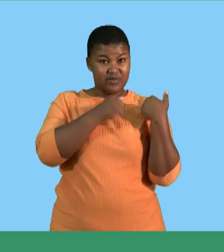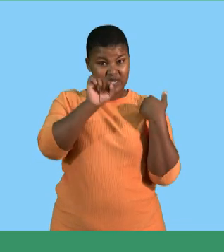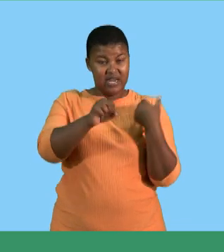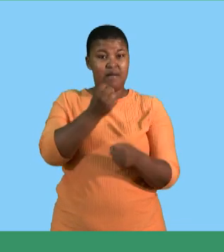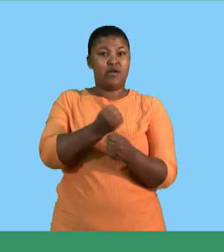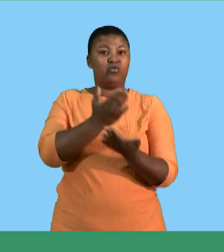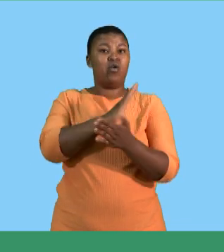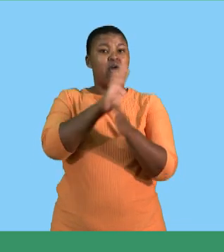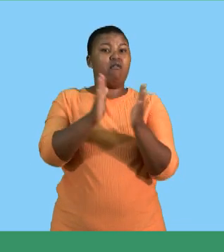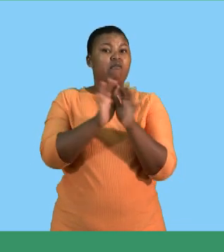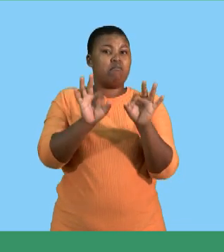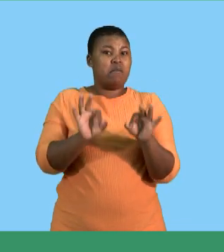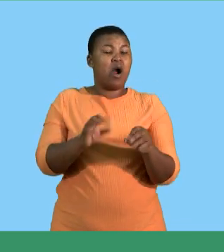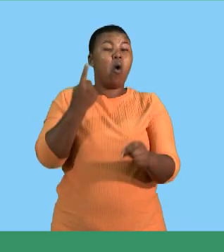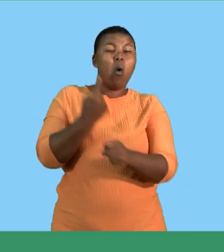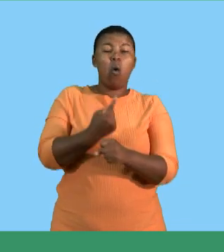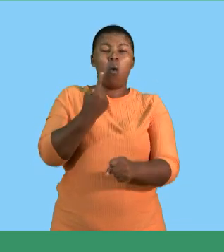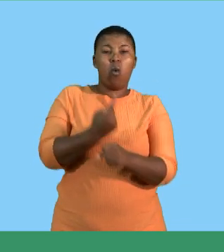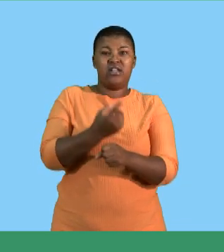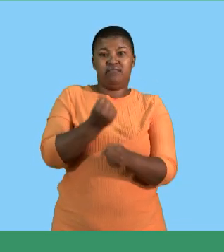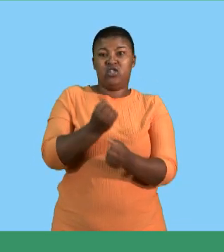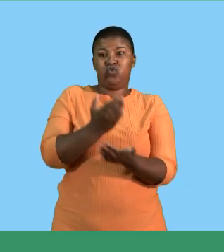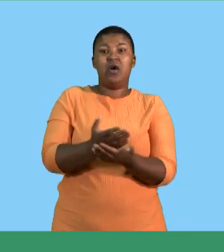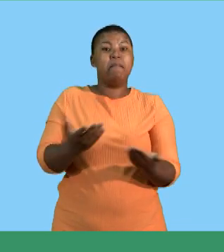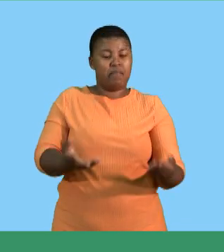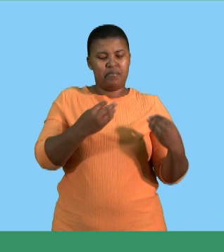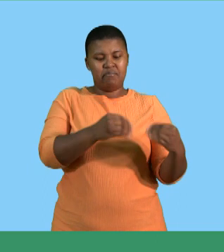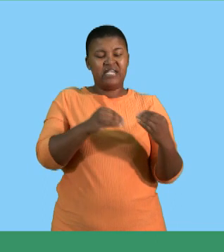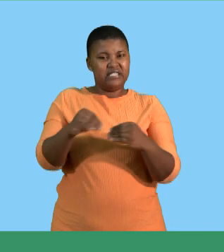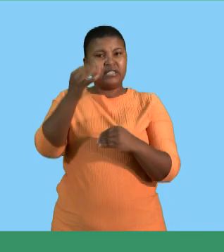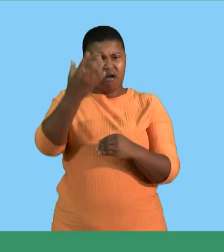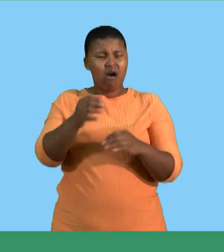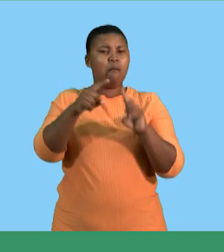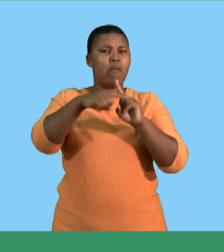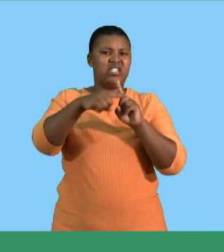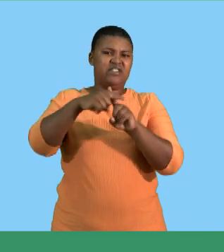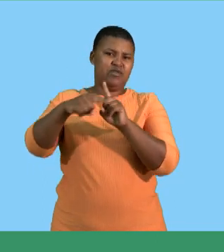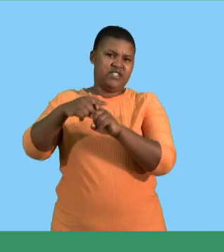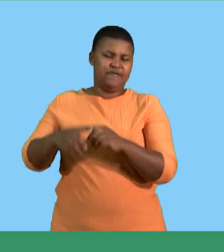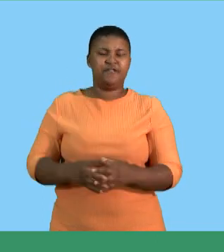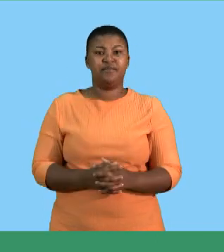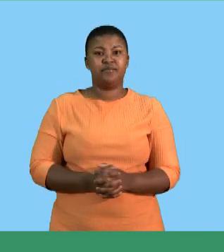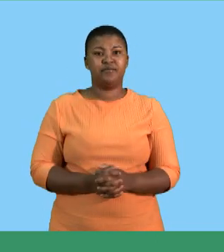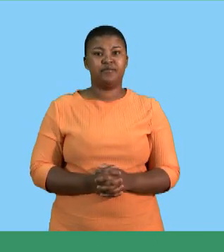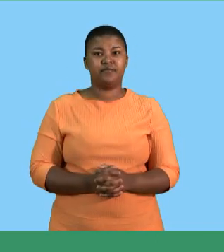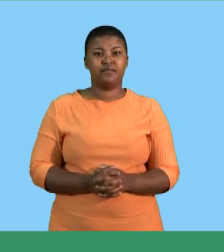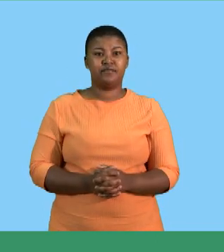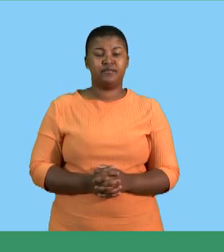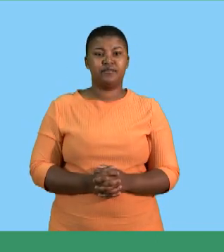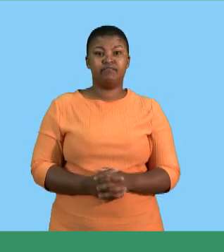their responsibility to always make sure that the business has a positive